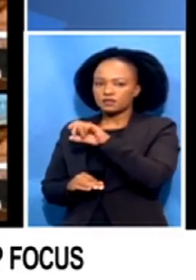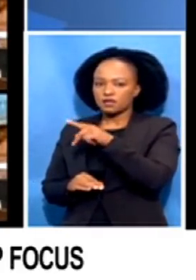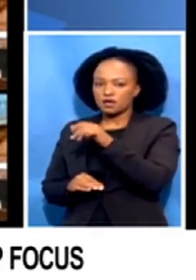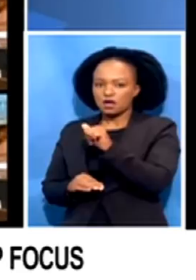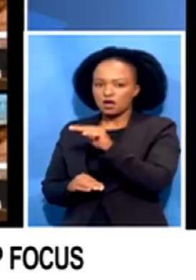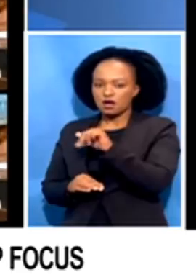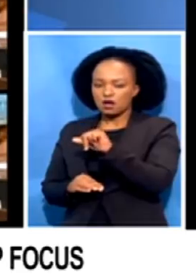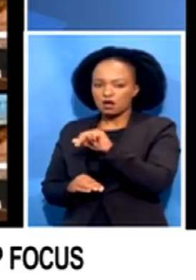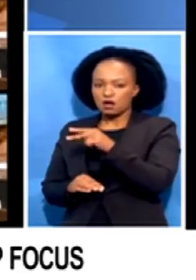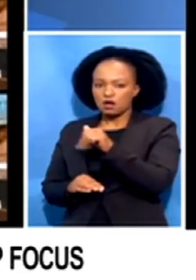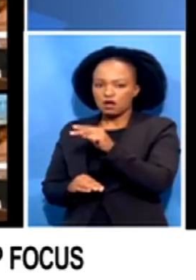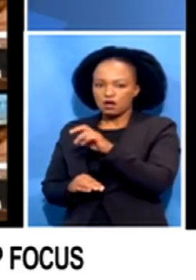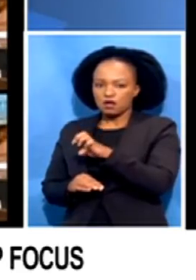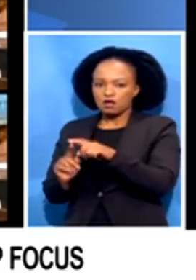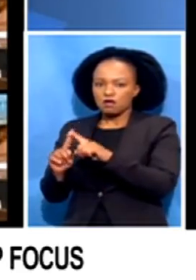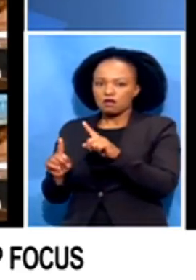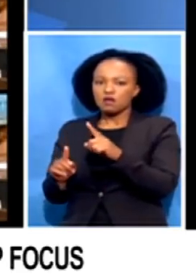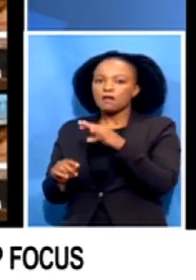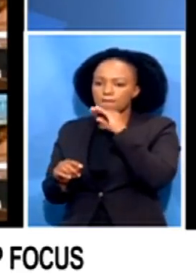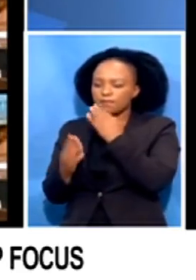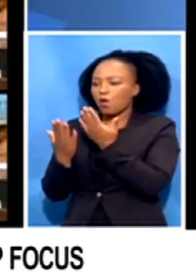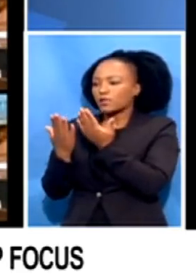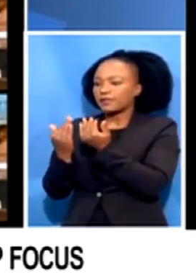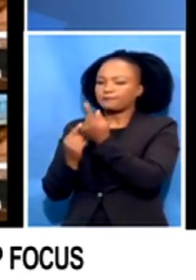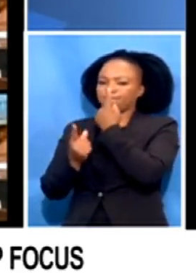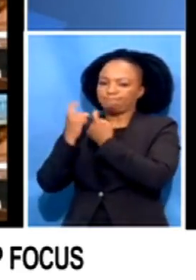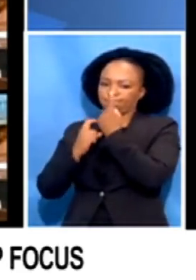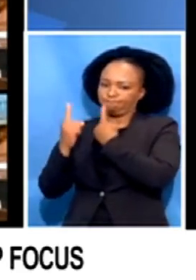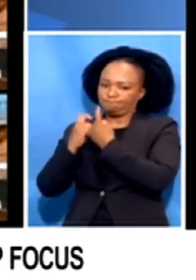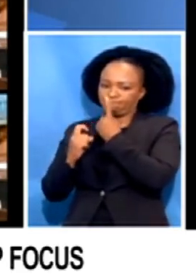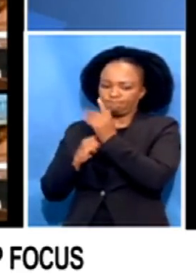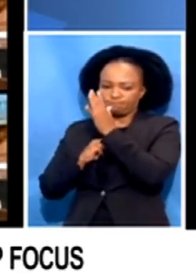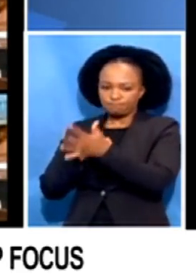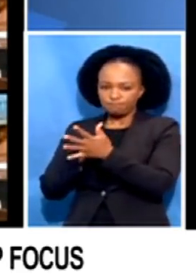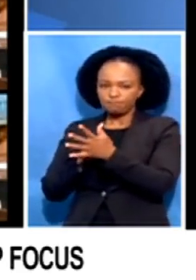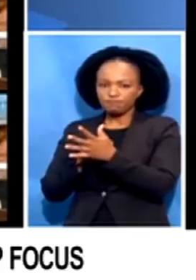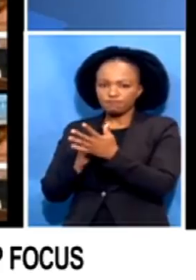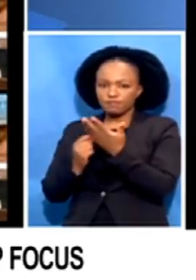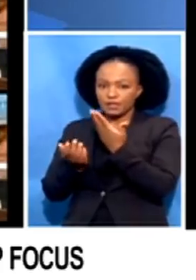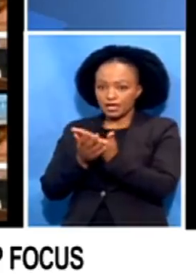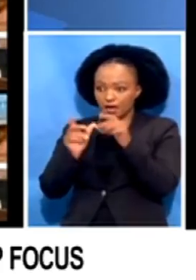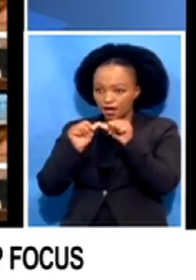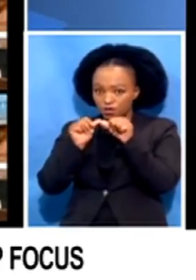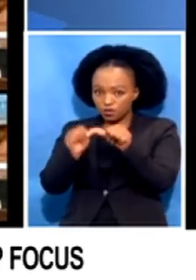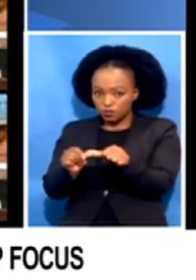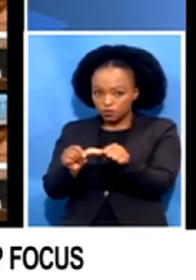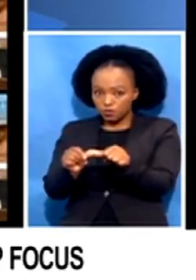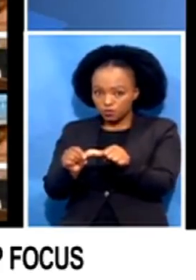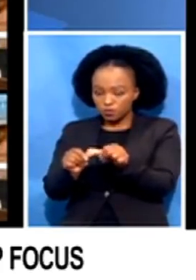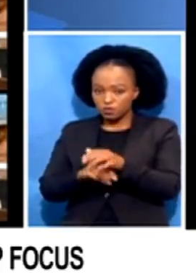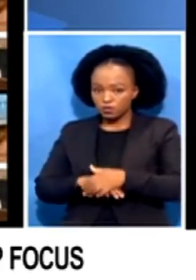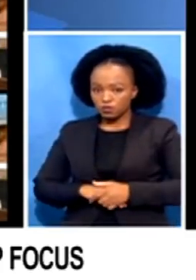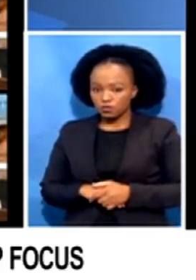questions will come in my way, but may I proceed? Yes, by all means. The